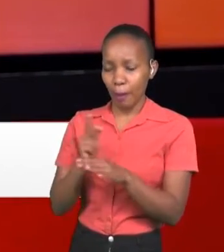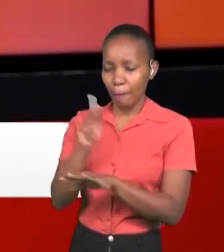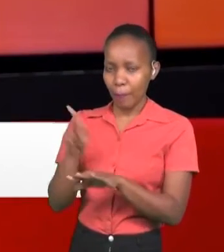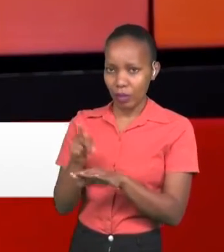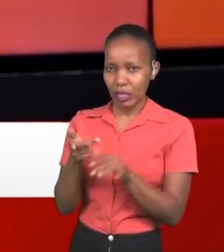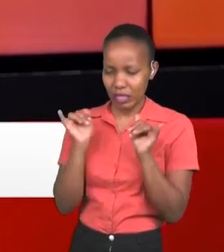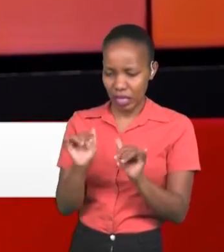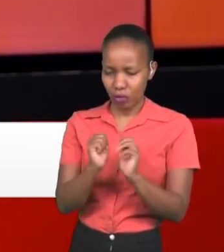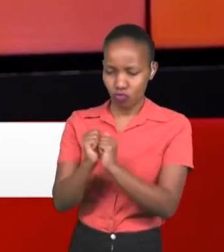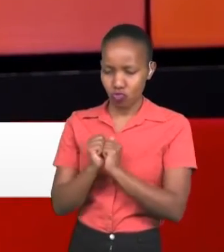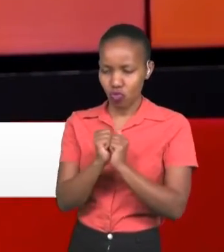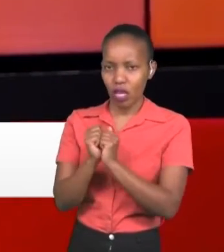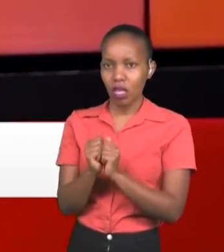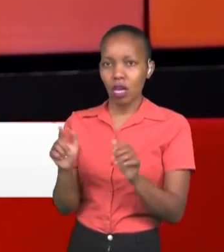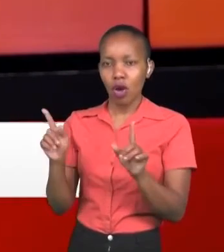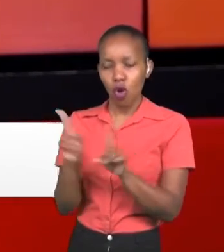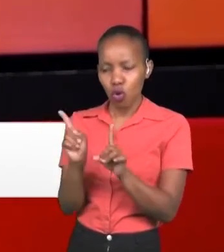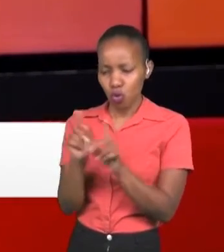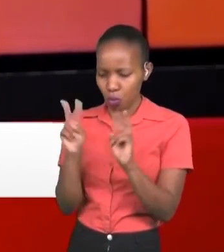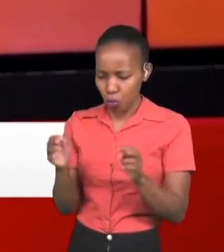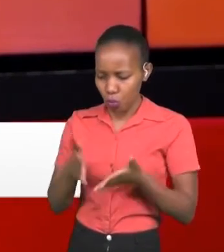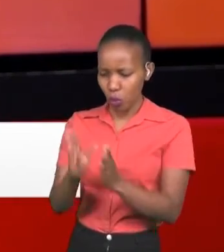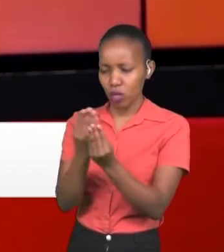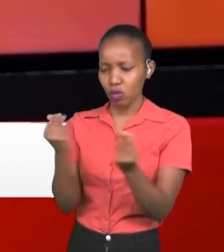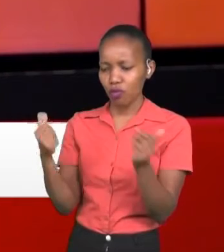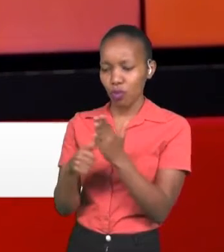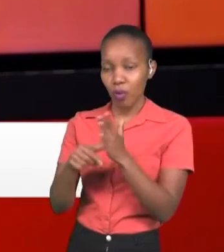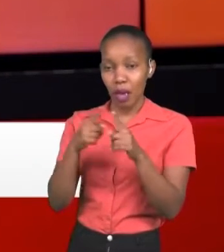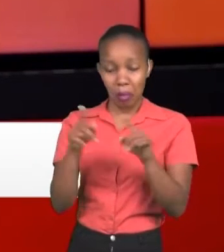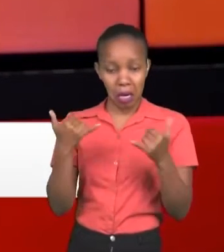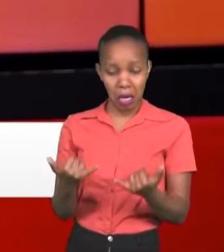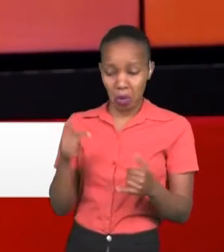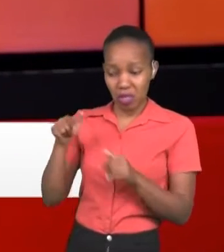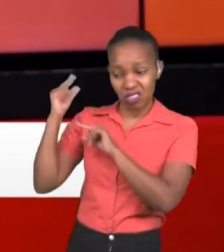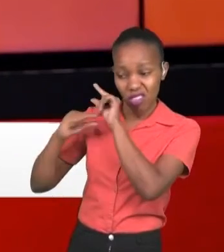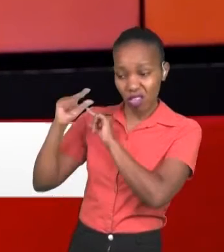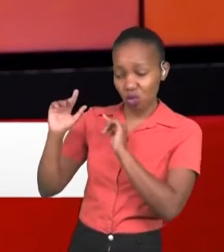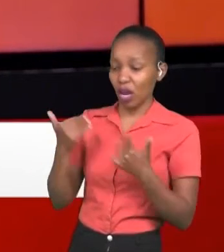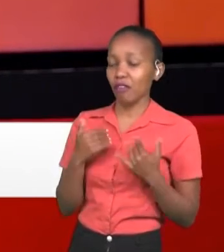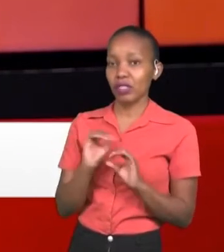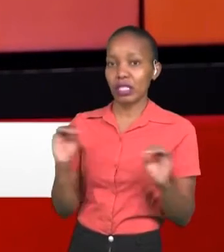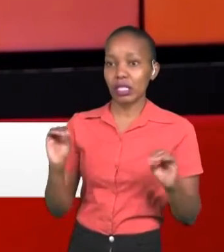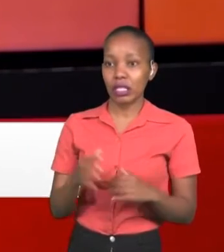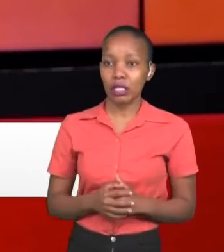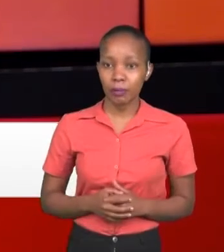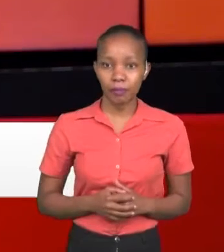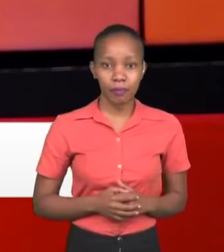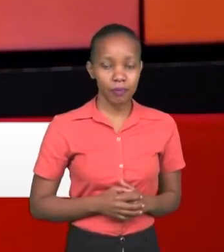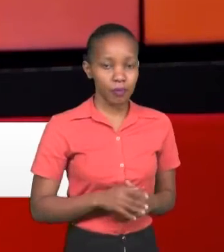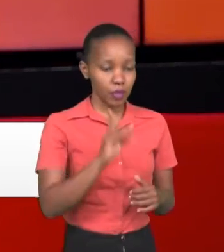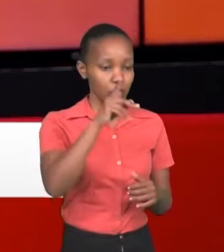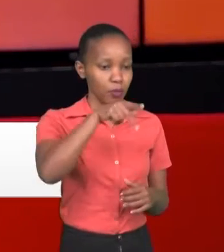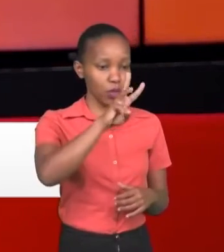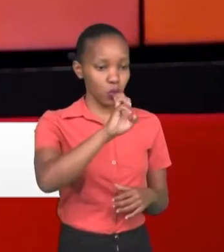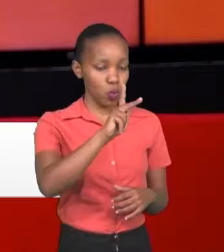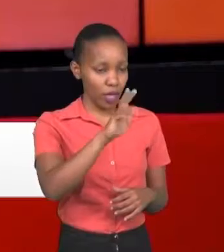to stick together and work through it. Yeah. But right now, like, I don't think we have that. Okay. Yeah. There's a question here. A DP from Marcio Rangi,